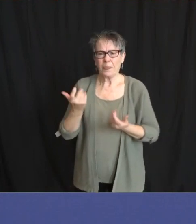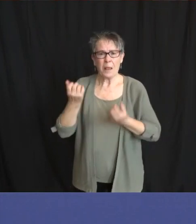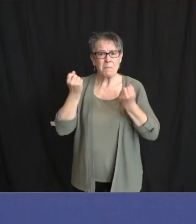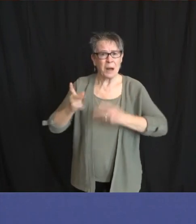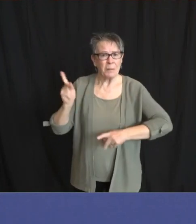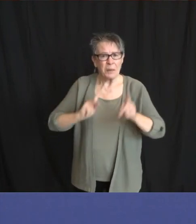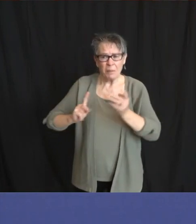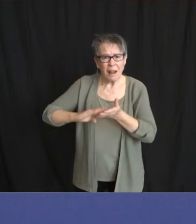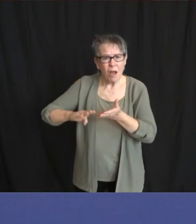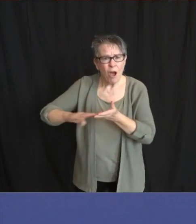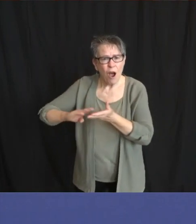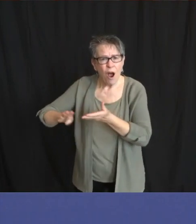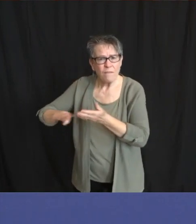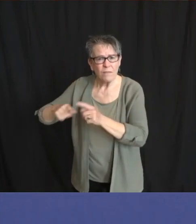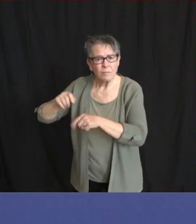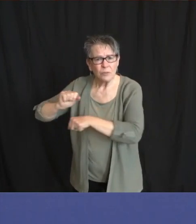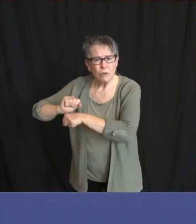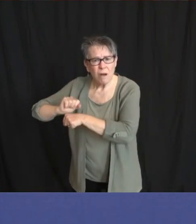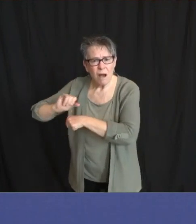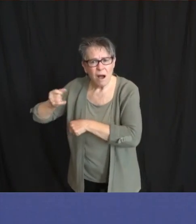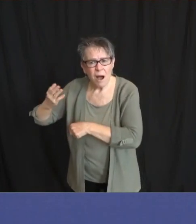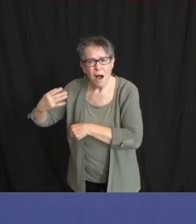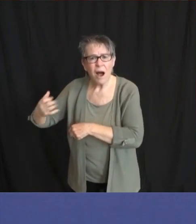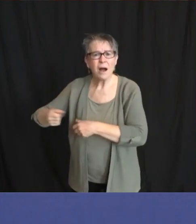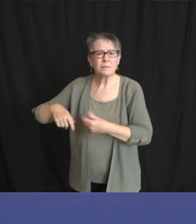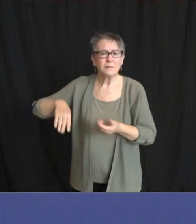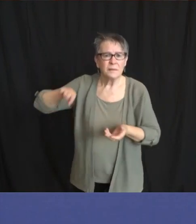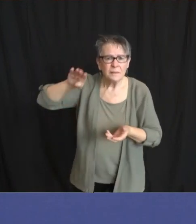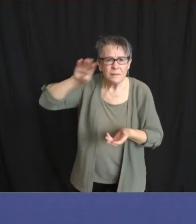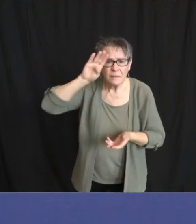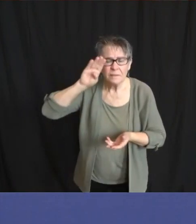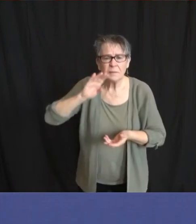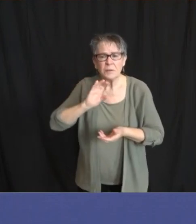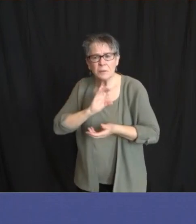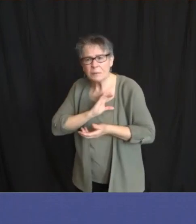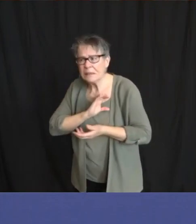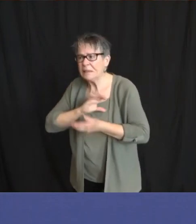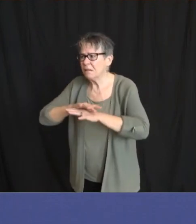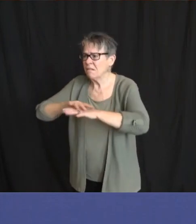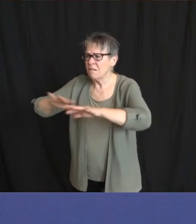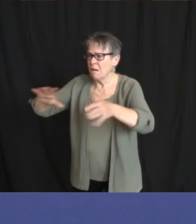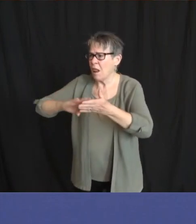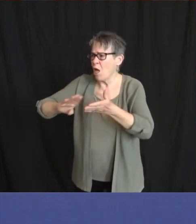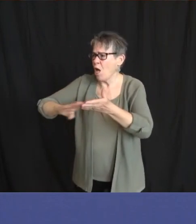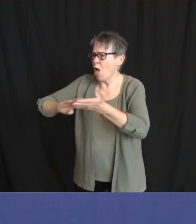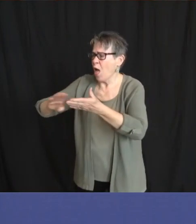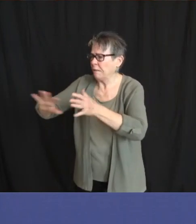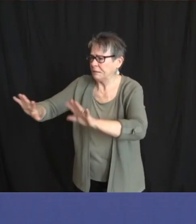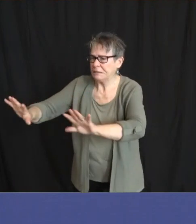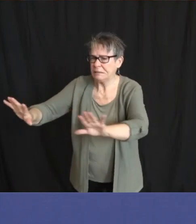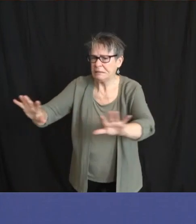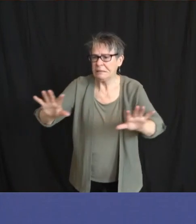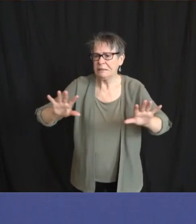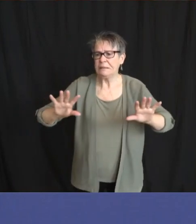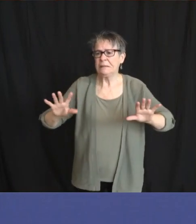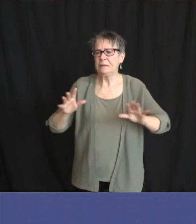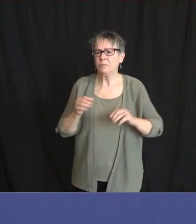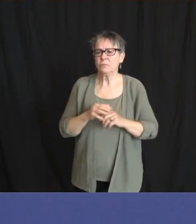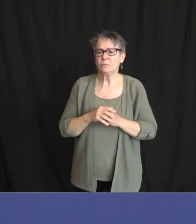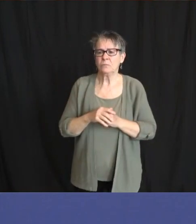unemployment ranks would swell, and we can't have any of that. So I look forward to following up with him. We'll get you the Department of Labor's specific